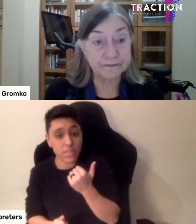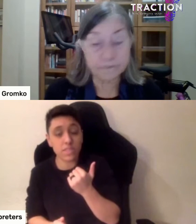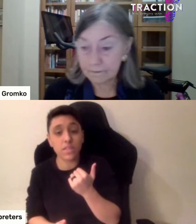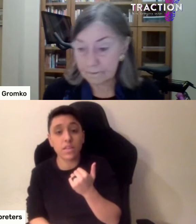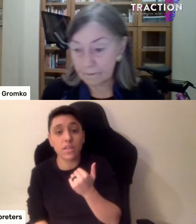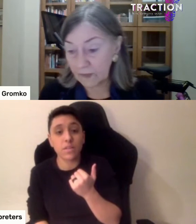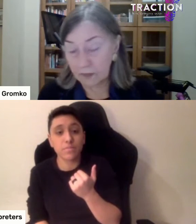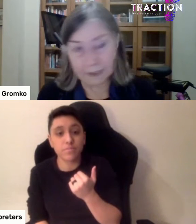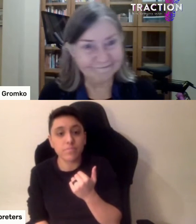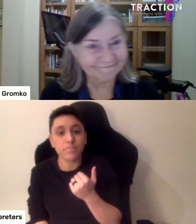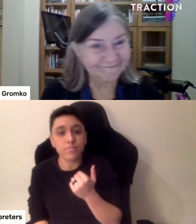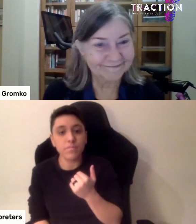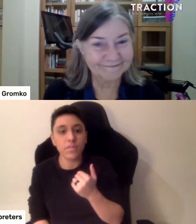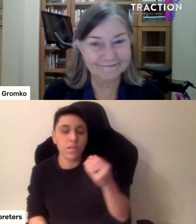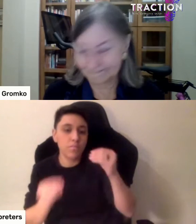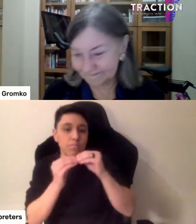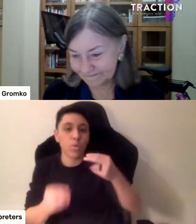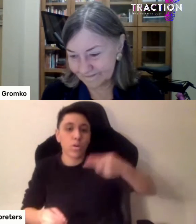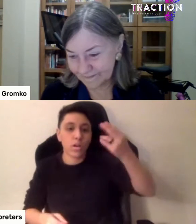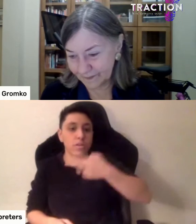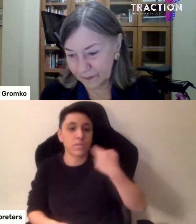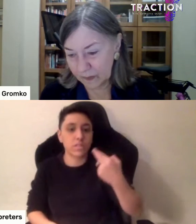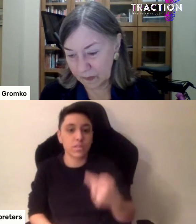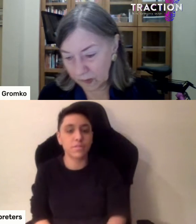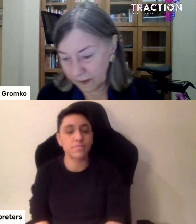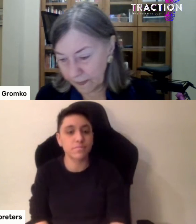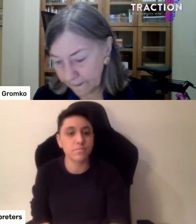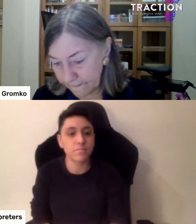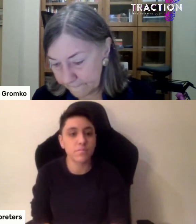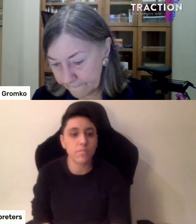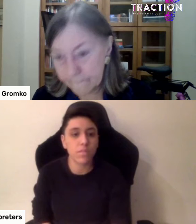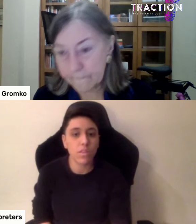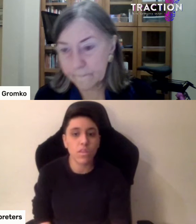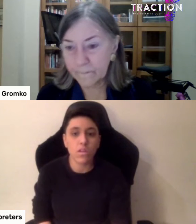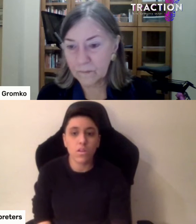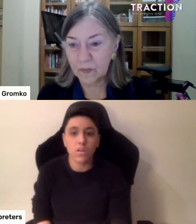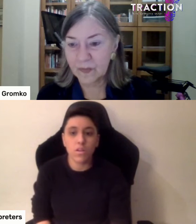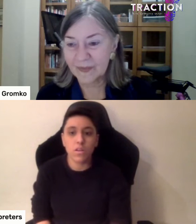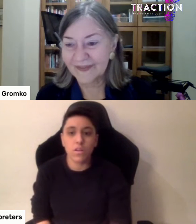quicker. Okay. Okay.